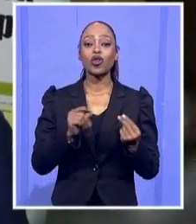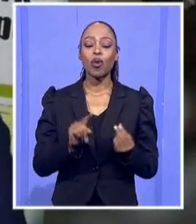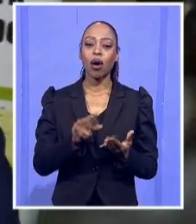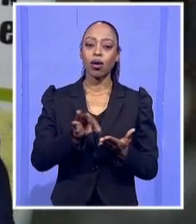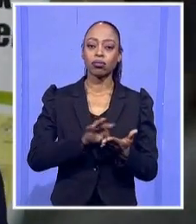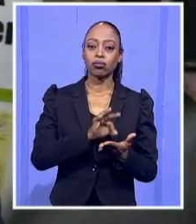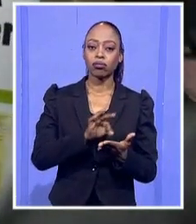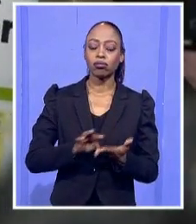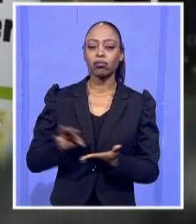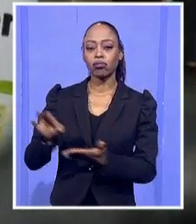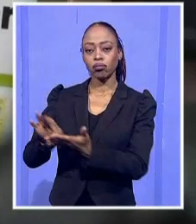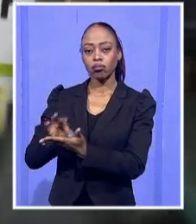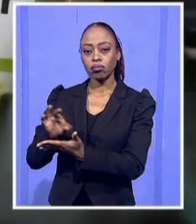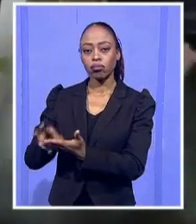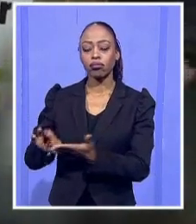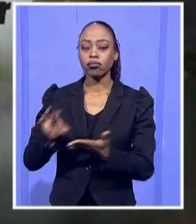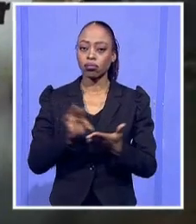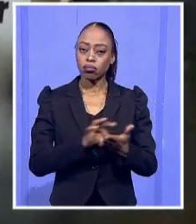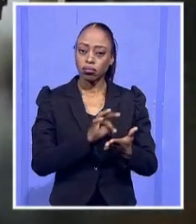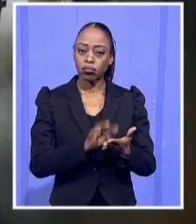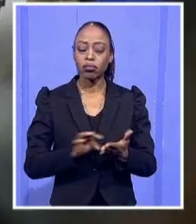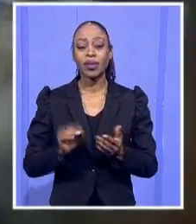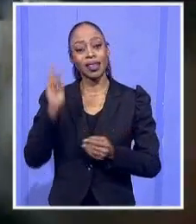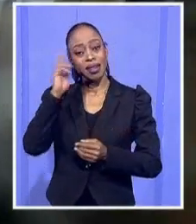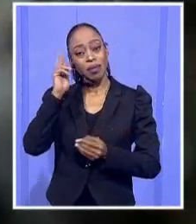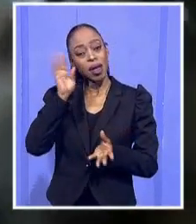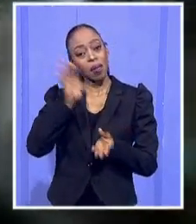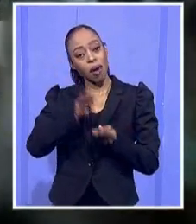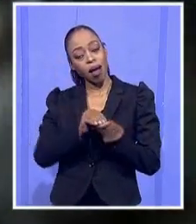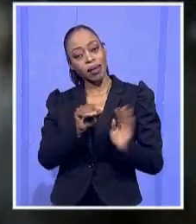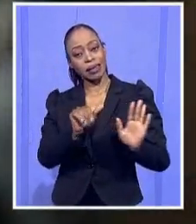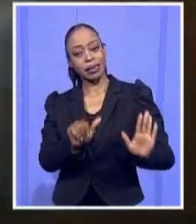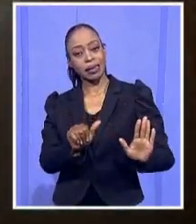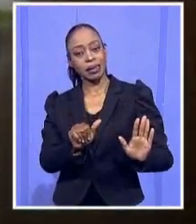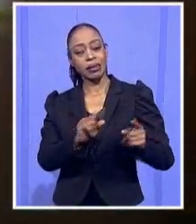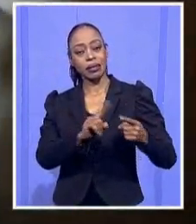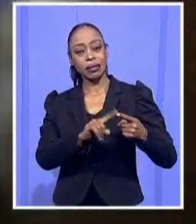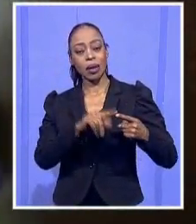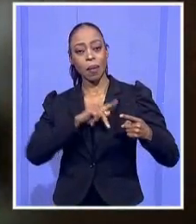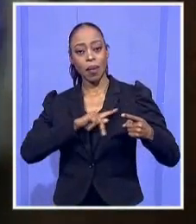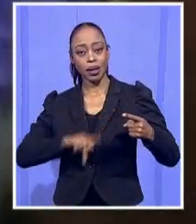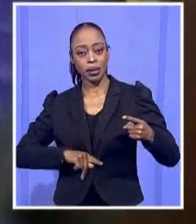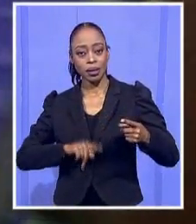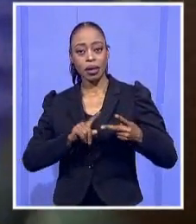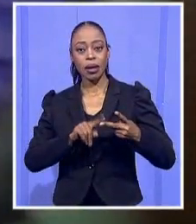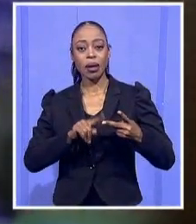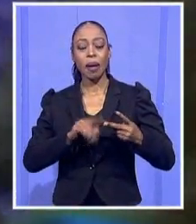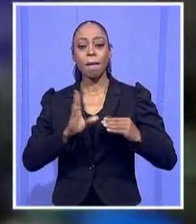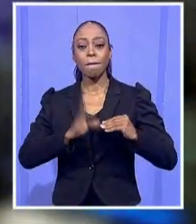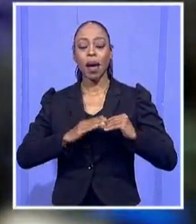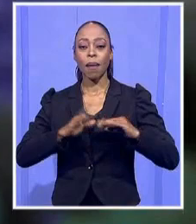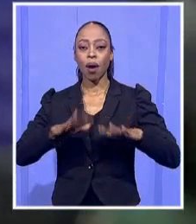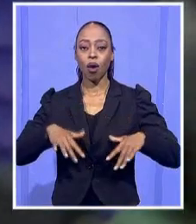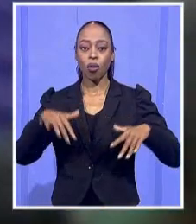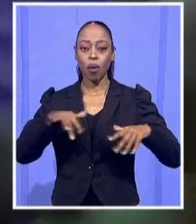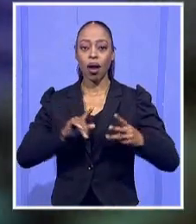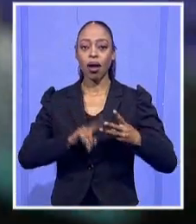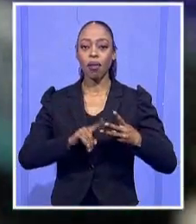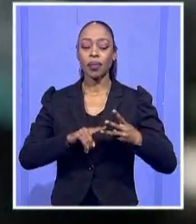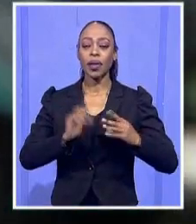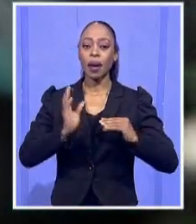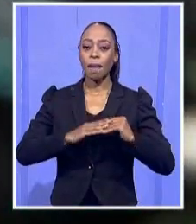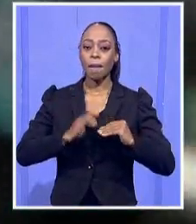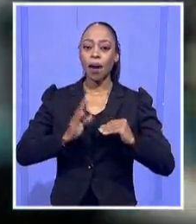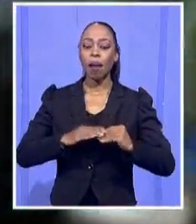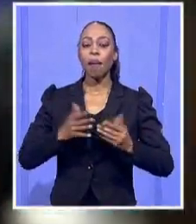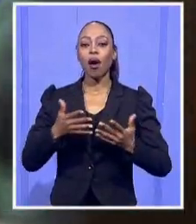ballot papers. He has 6 ballot papers to mark. The one for the president, the one for member of parliament, the one for member of the